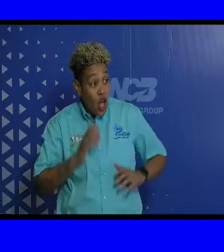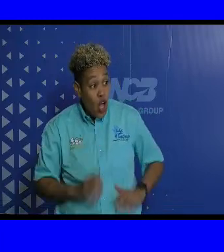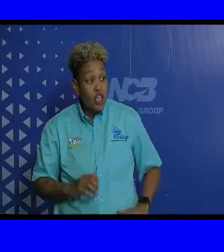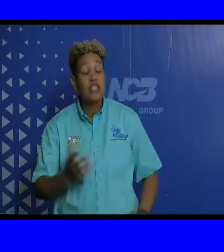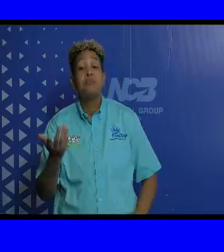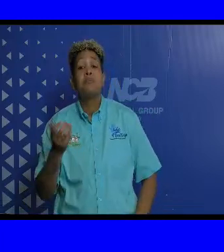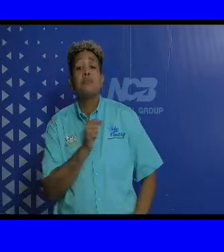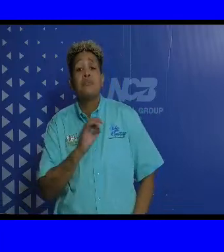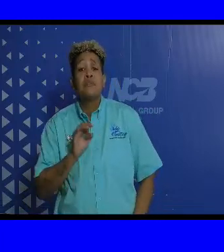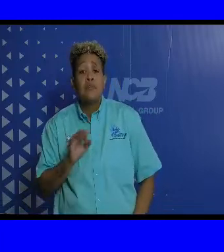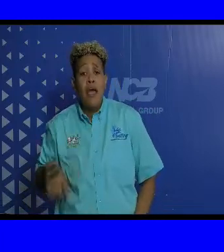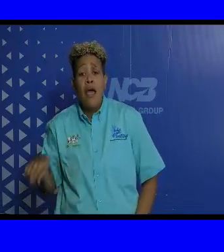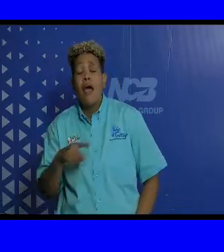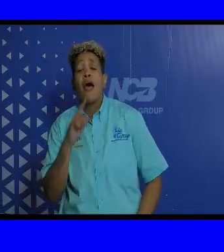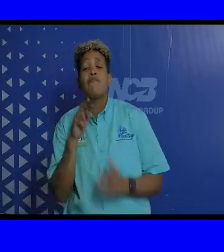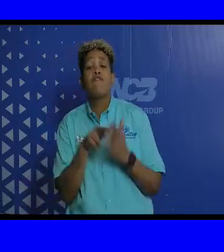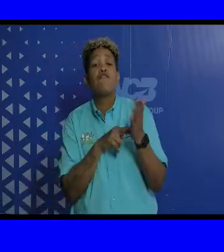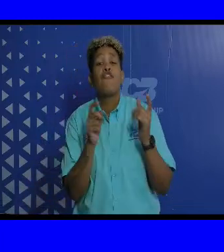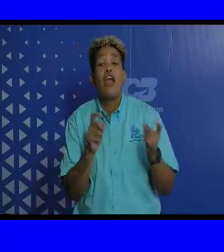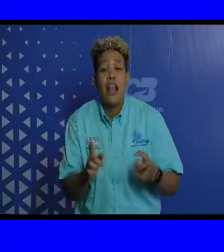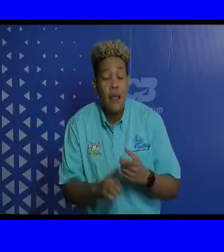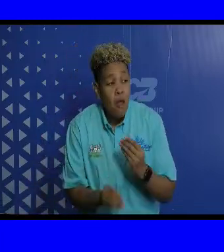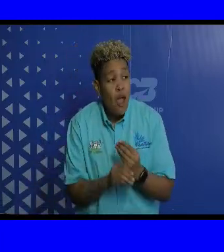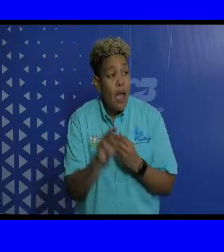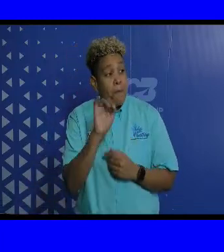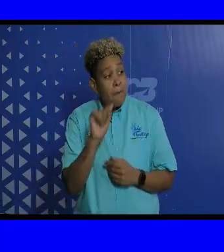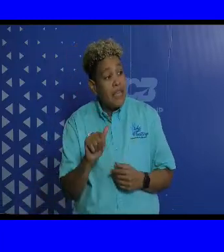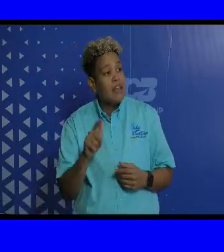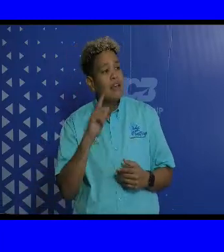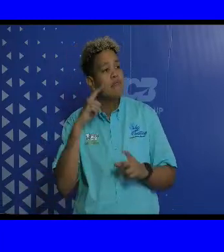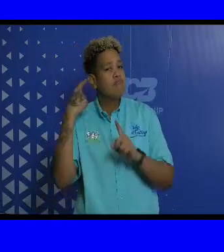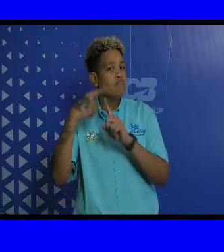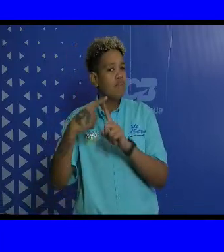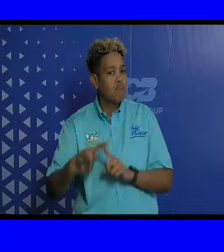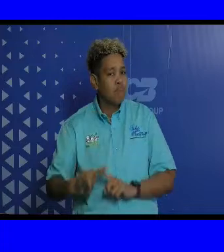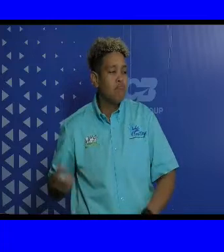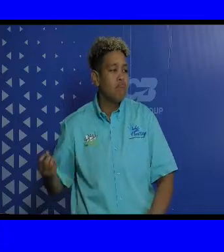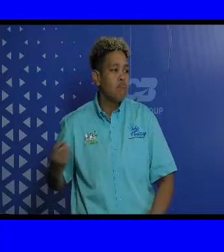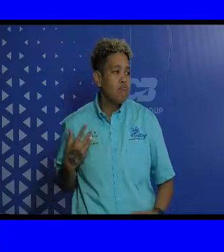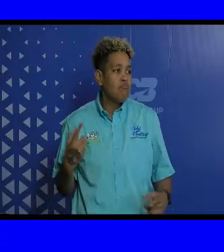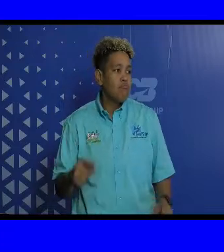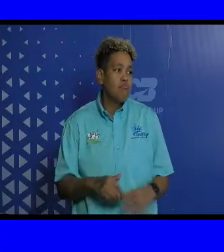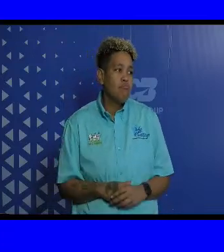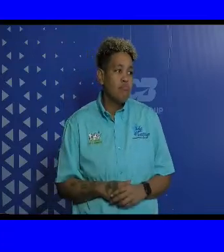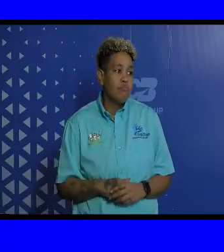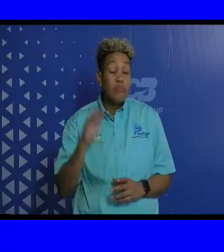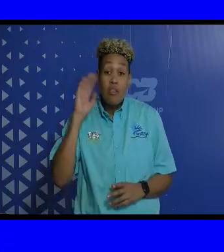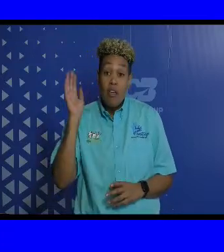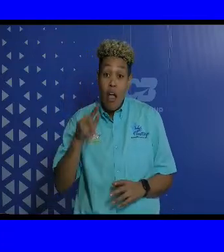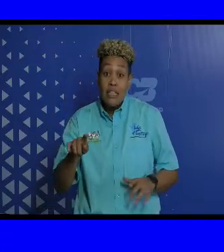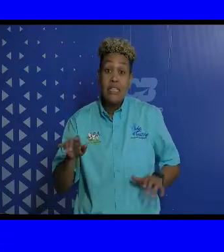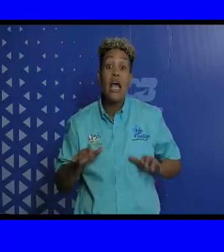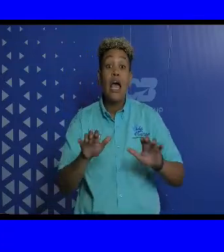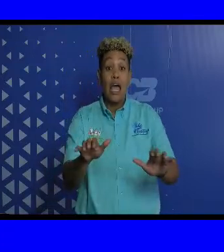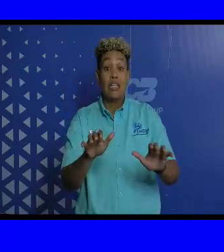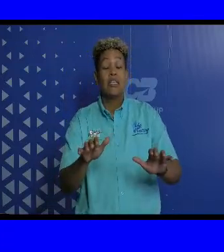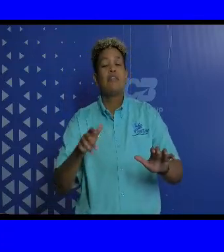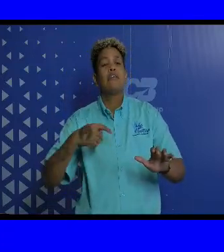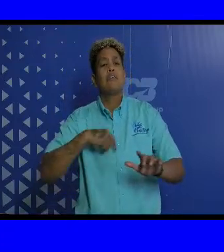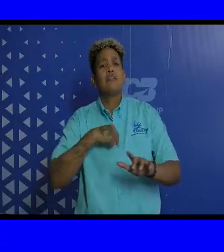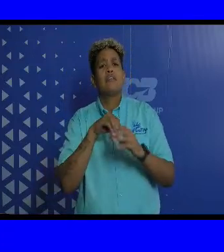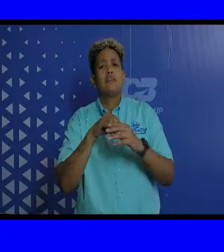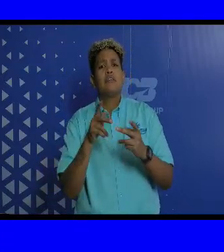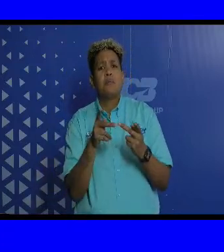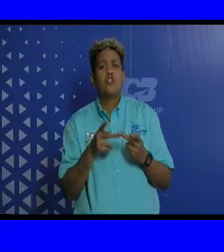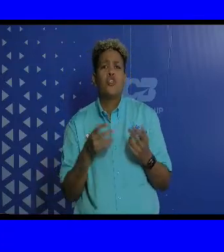customers, employees, regulators, media, is all positive. And all of these activities put us in